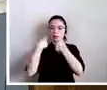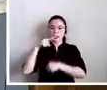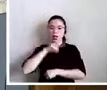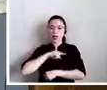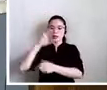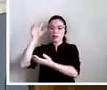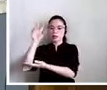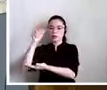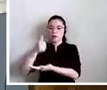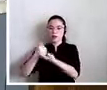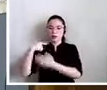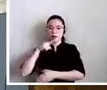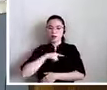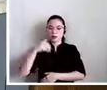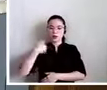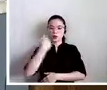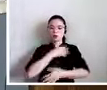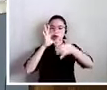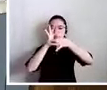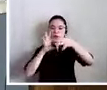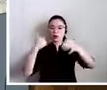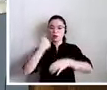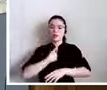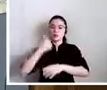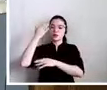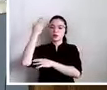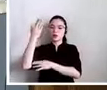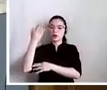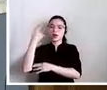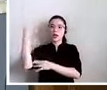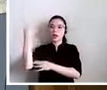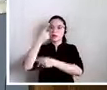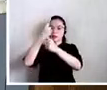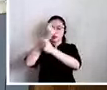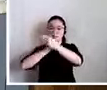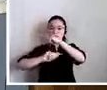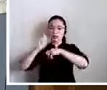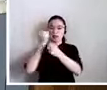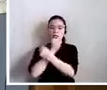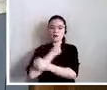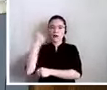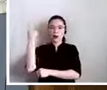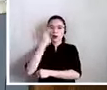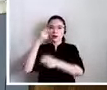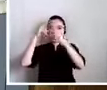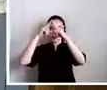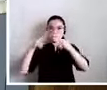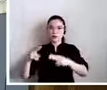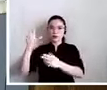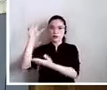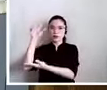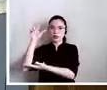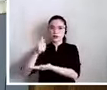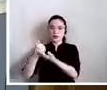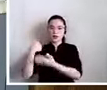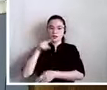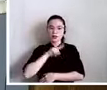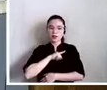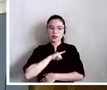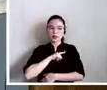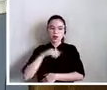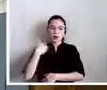Niño, help us. When we throw ourselves on your tender love as our only refuge. Santo Niño, help us. When our heart